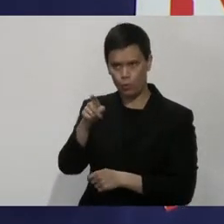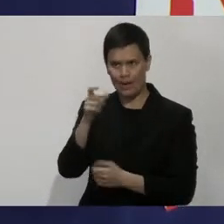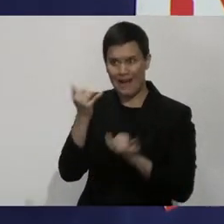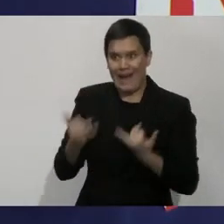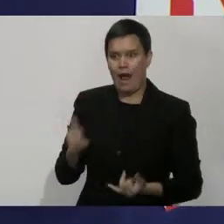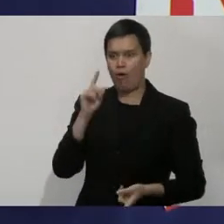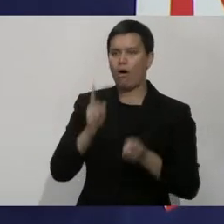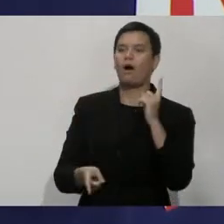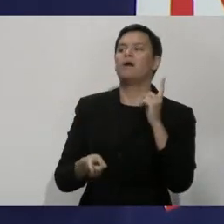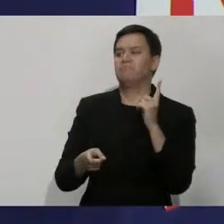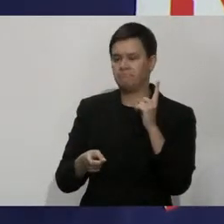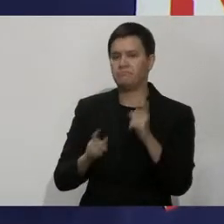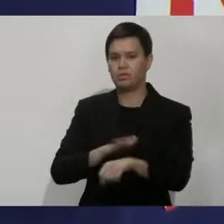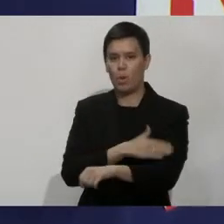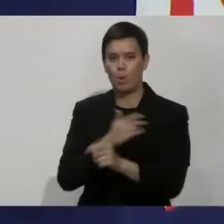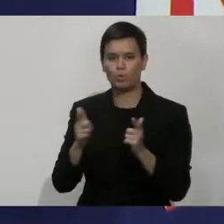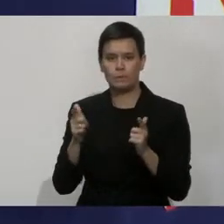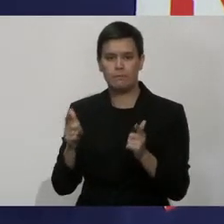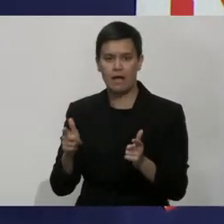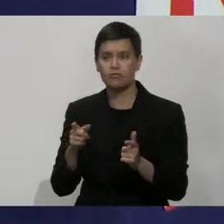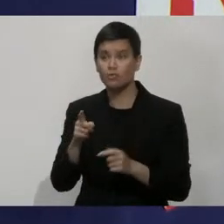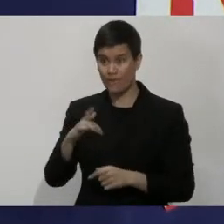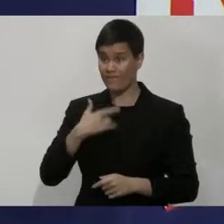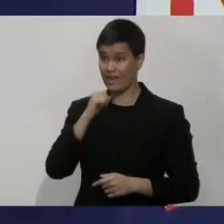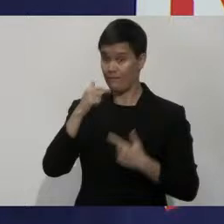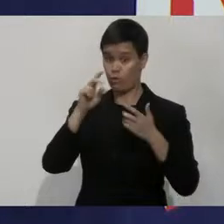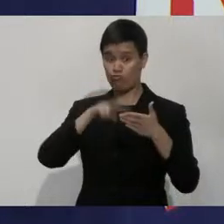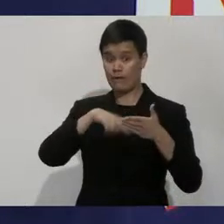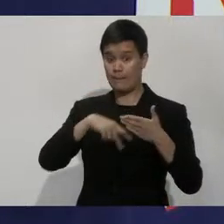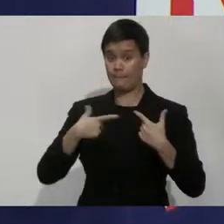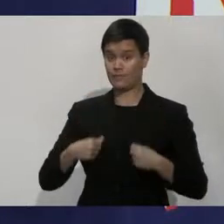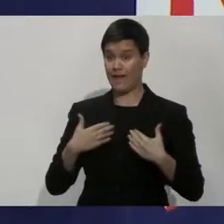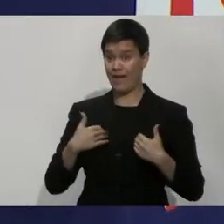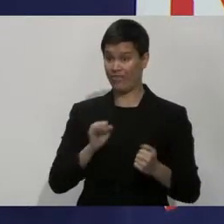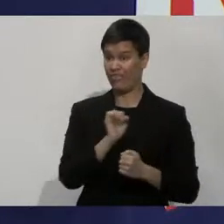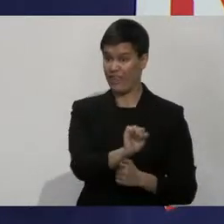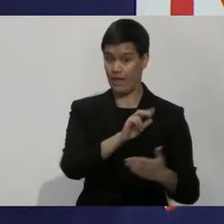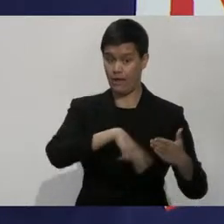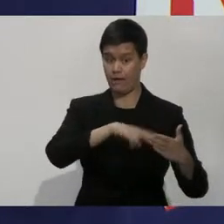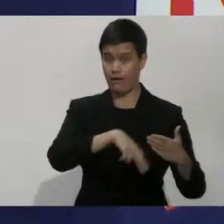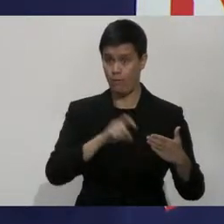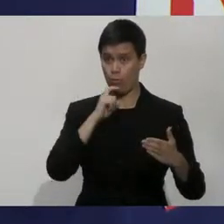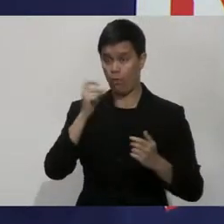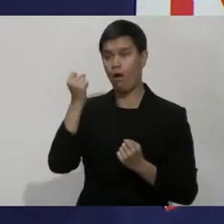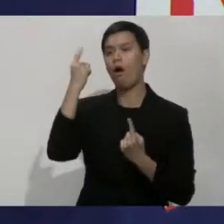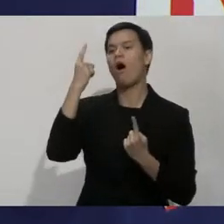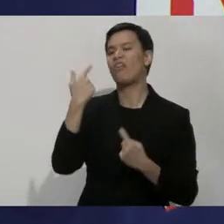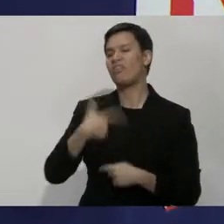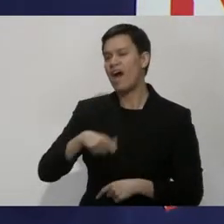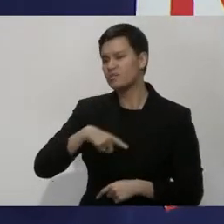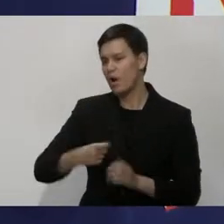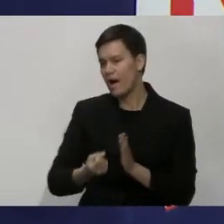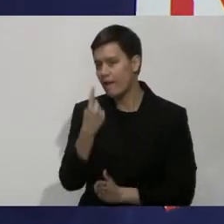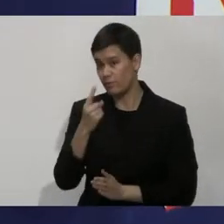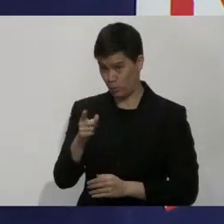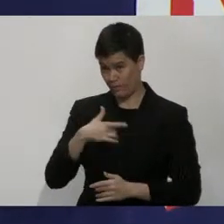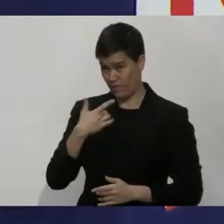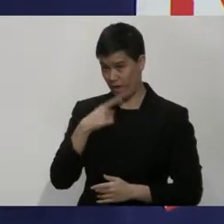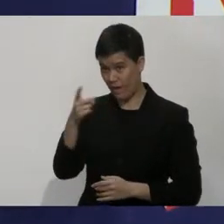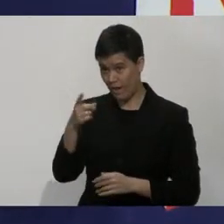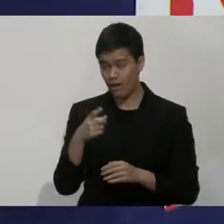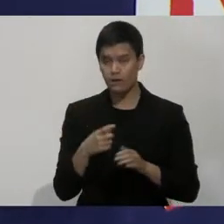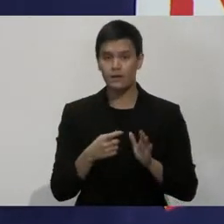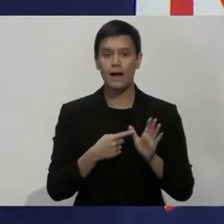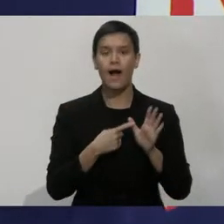over the last 3 days. I think that Cabinet's expectations were very clear. My focus now,